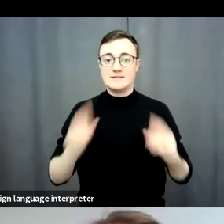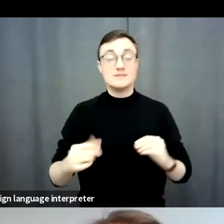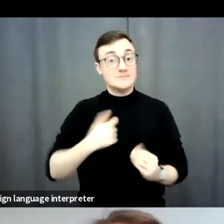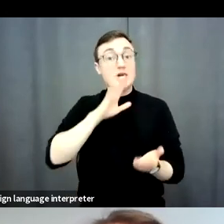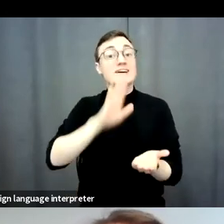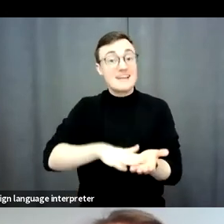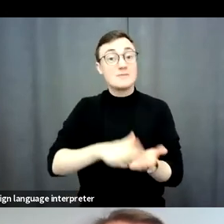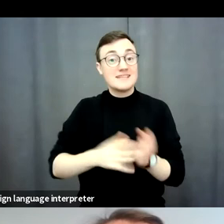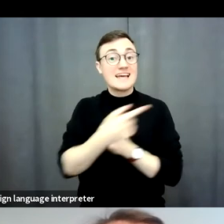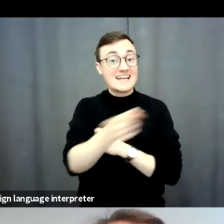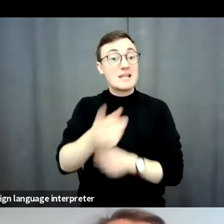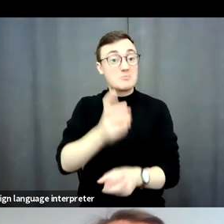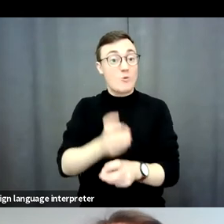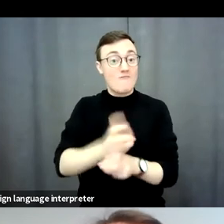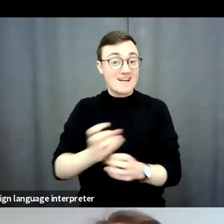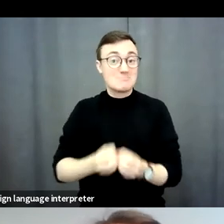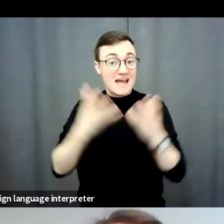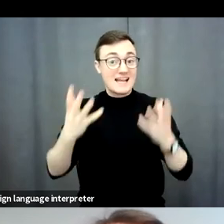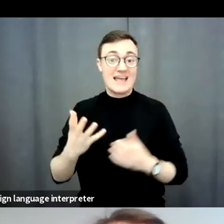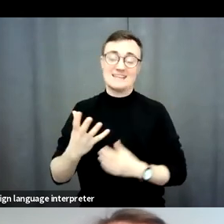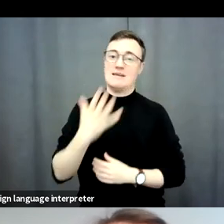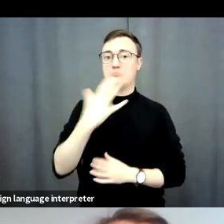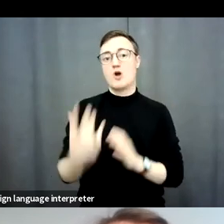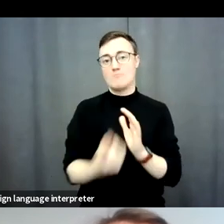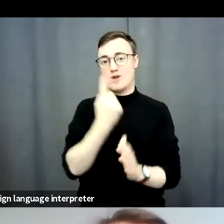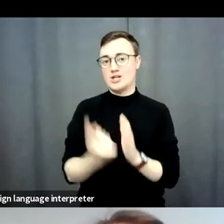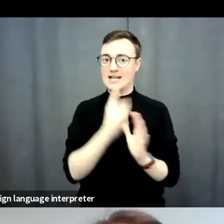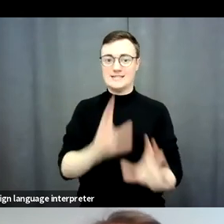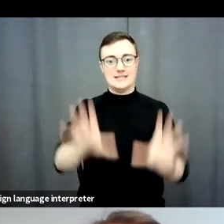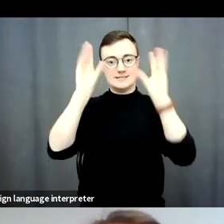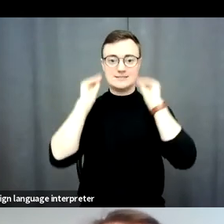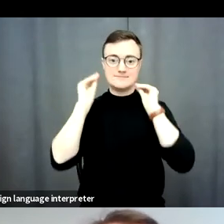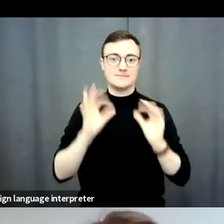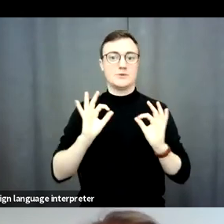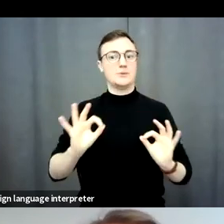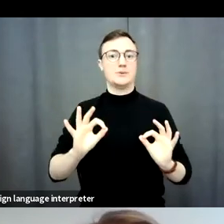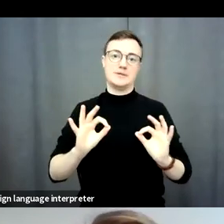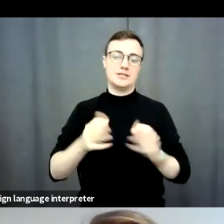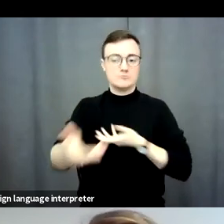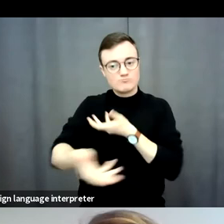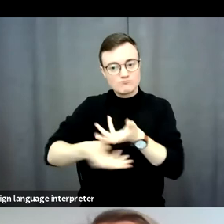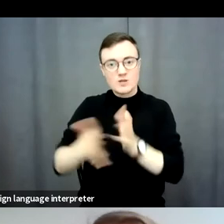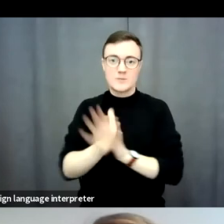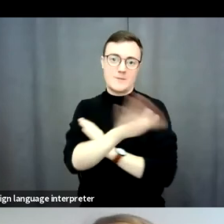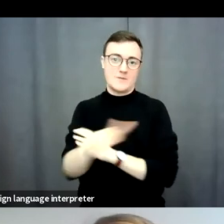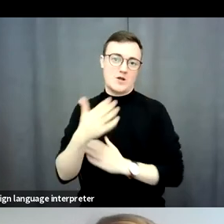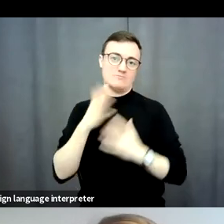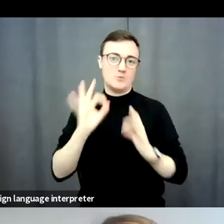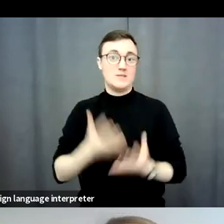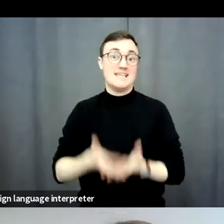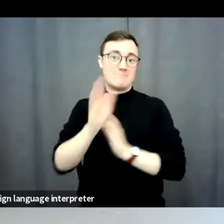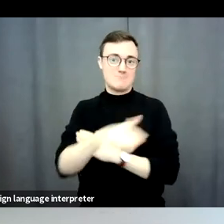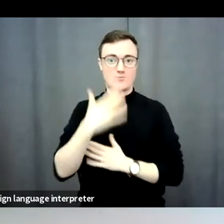And it's a great possibility to learn and rehearse for adults meeting children. Thank